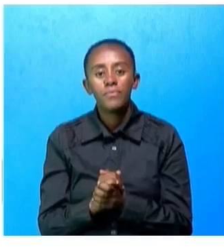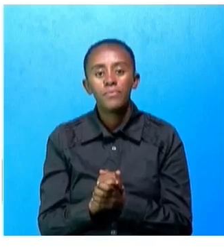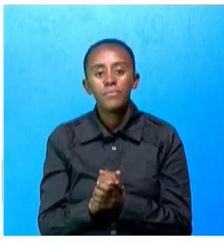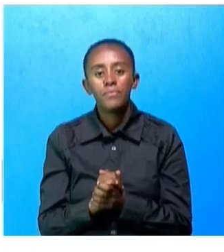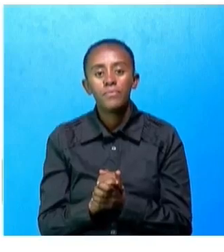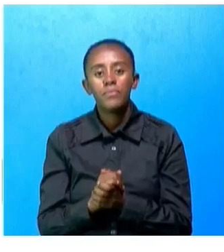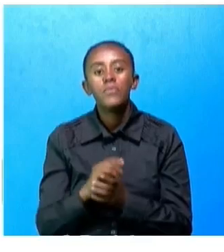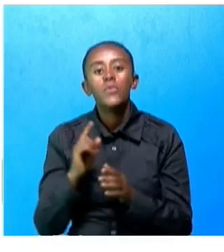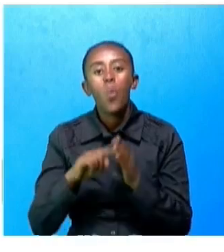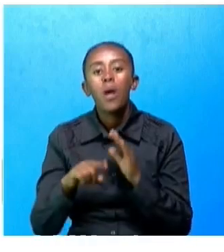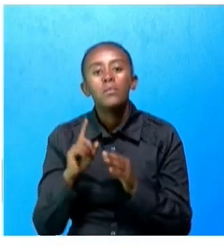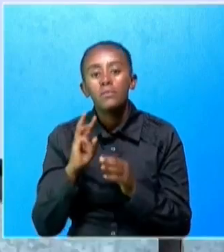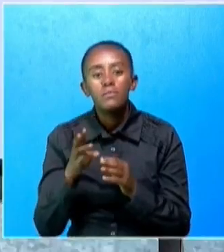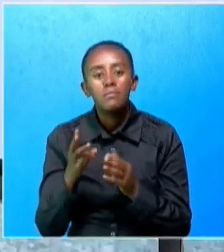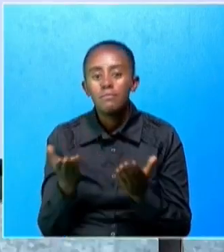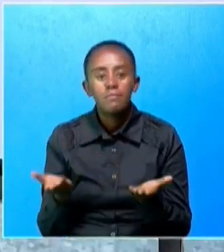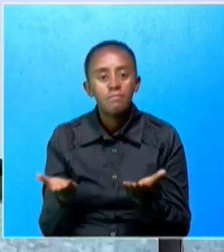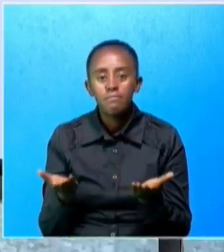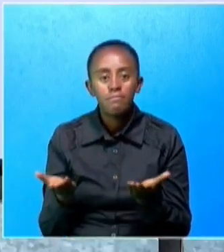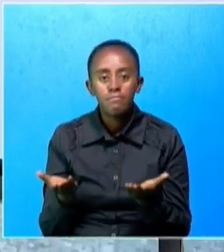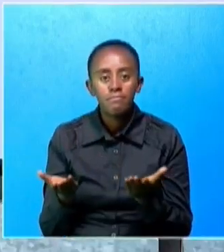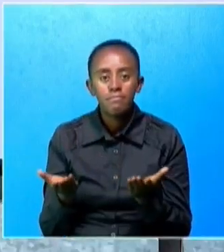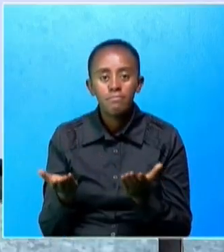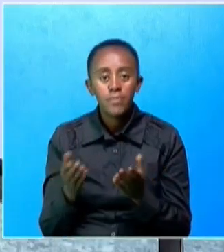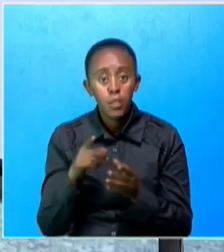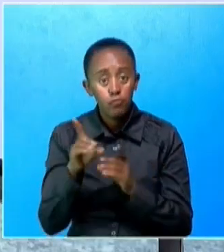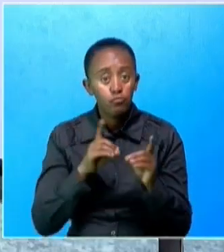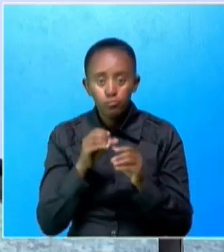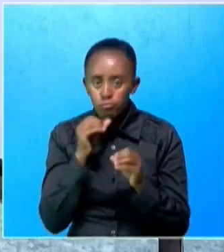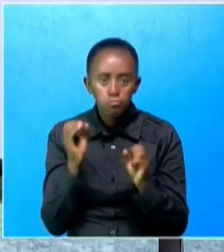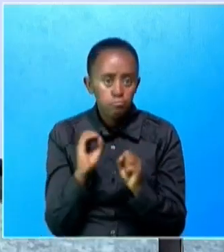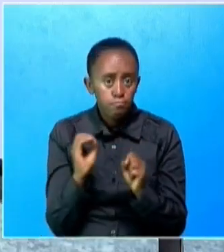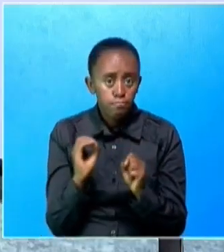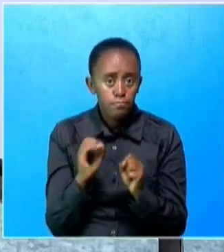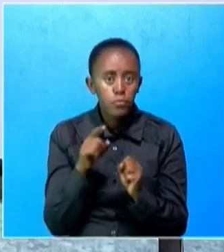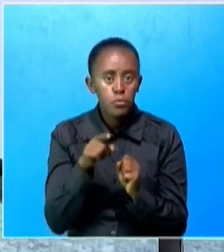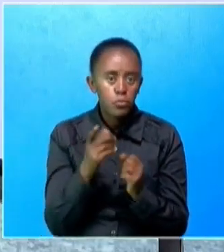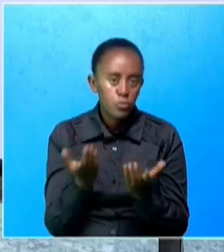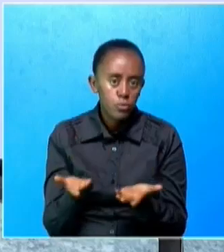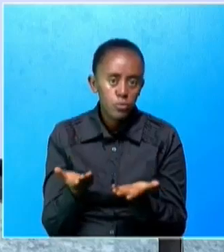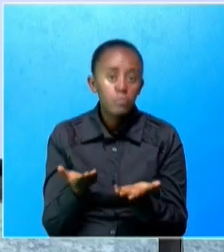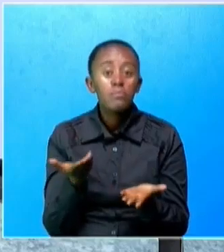and then what will be? If you didn't do your homework,